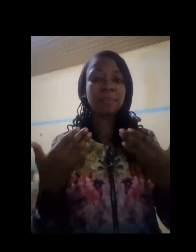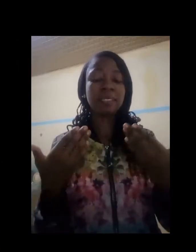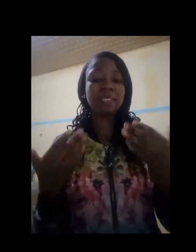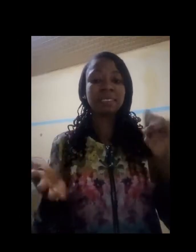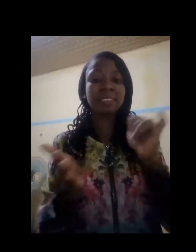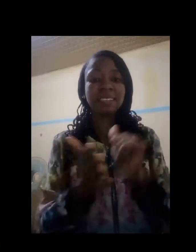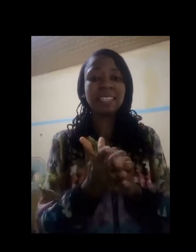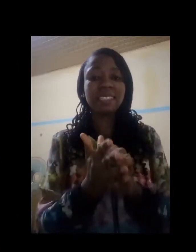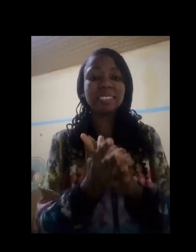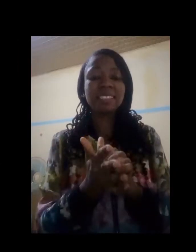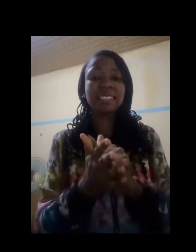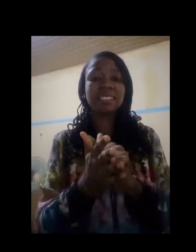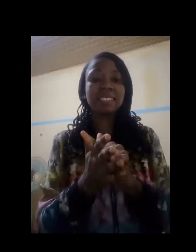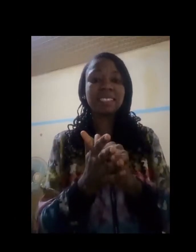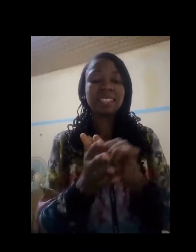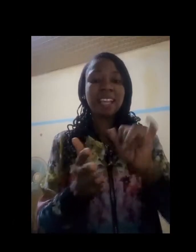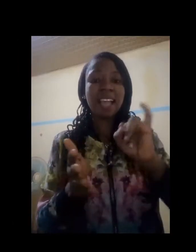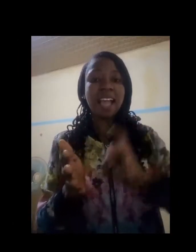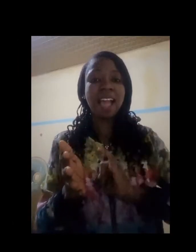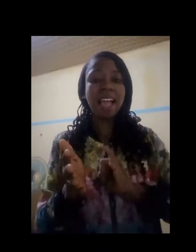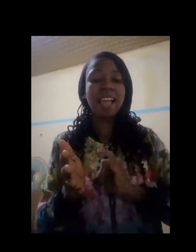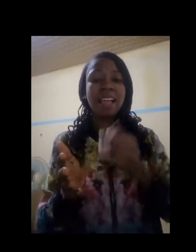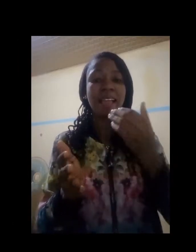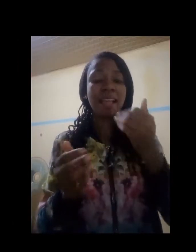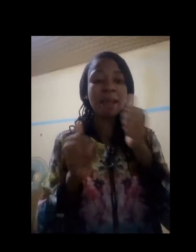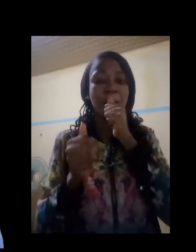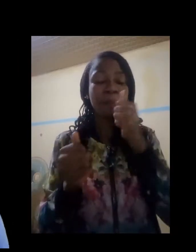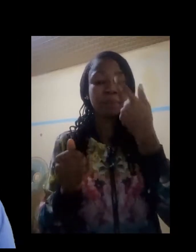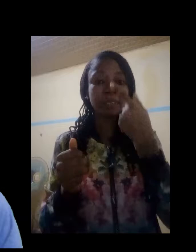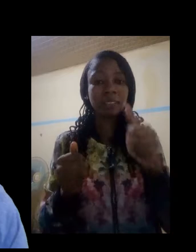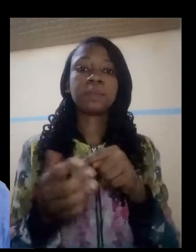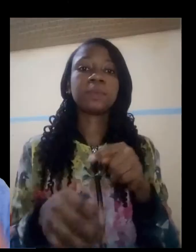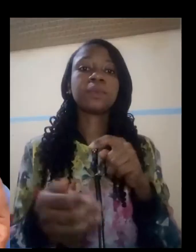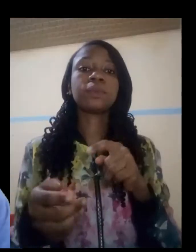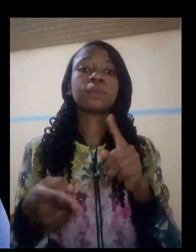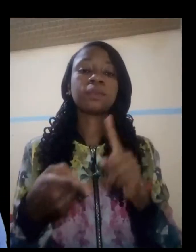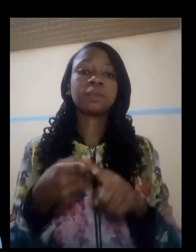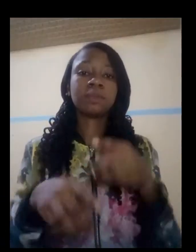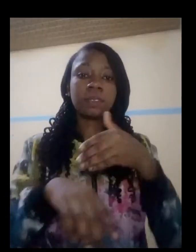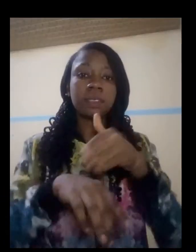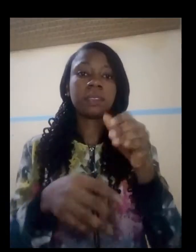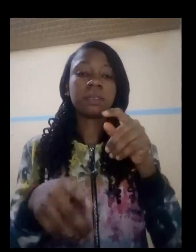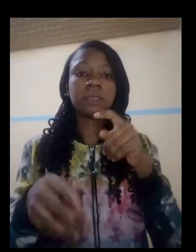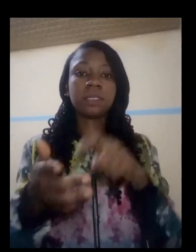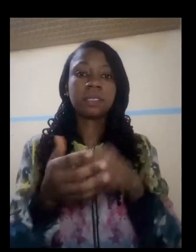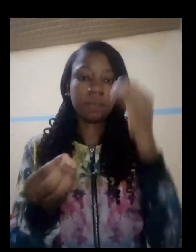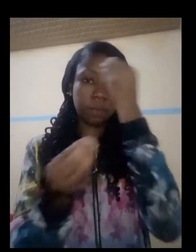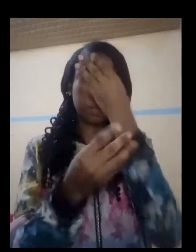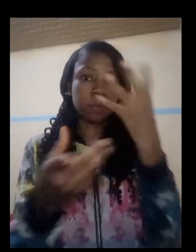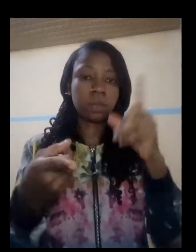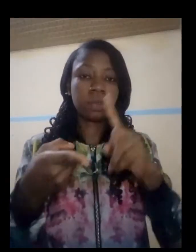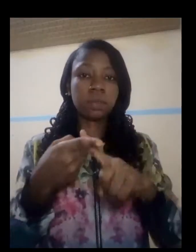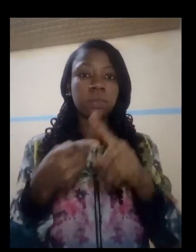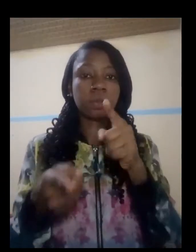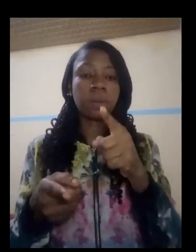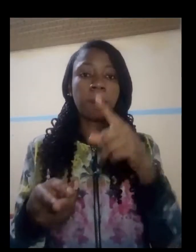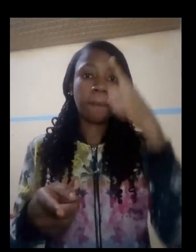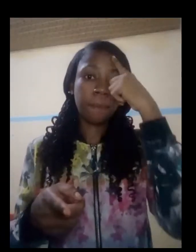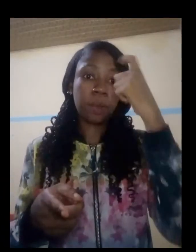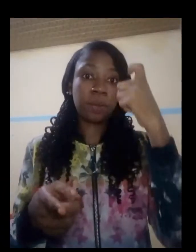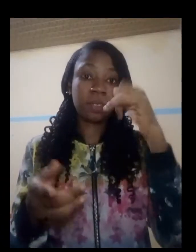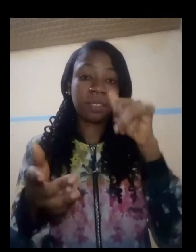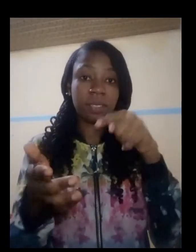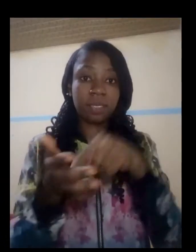conveying this information to you, because this, in our opinion, is a giant stride. It is also a very